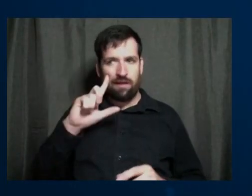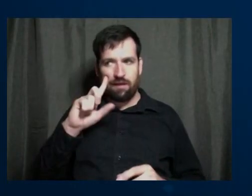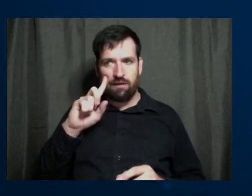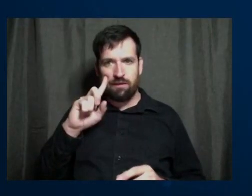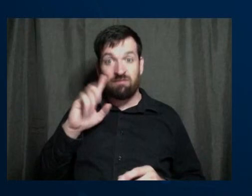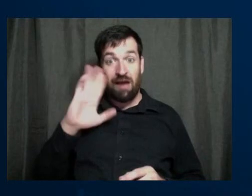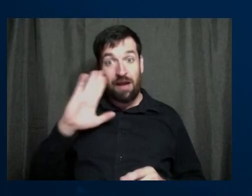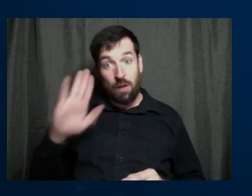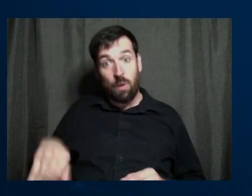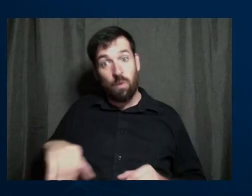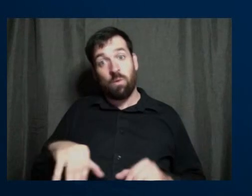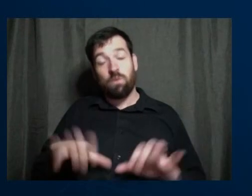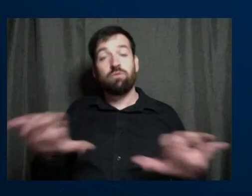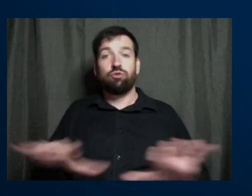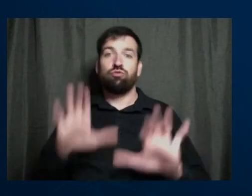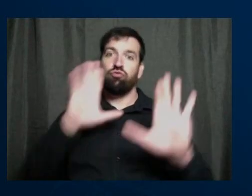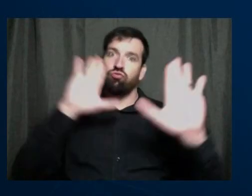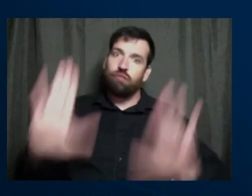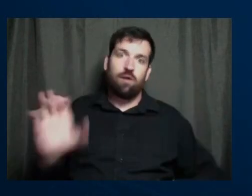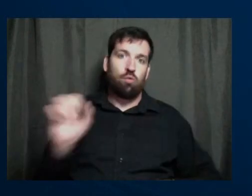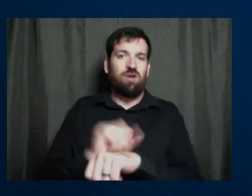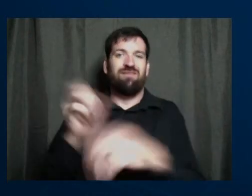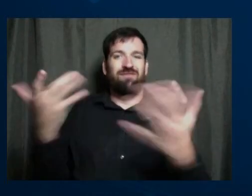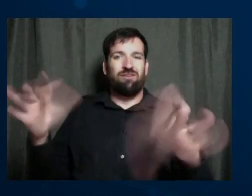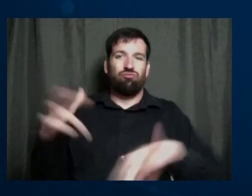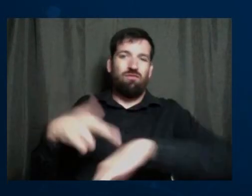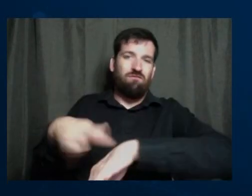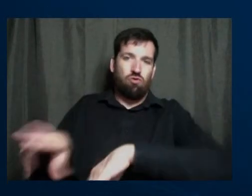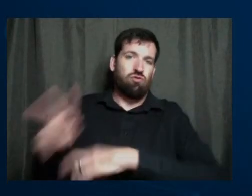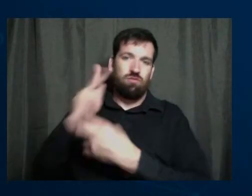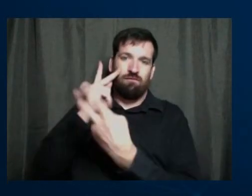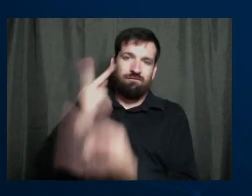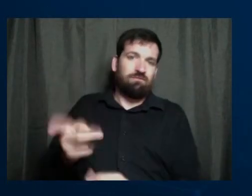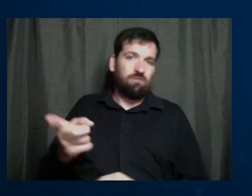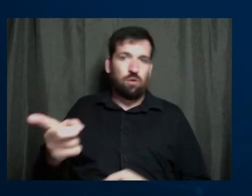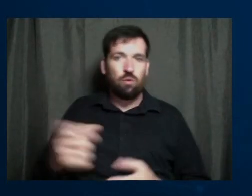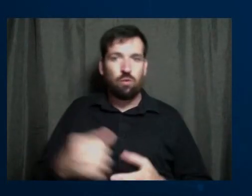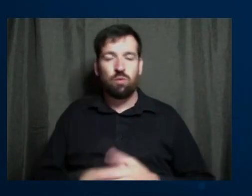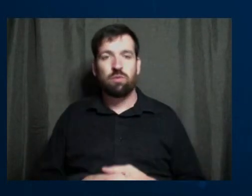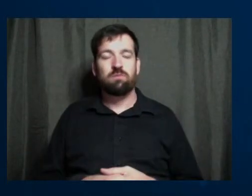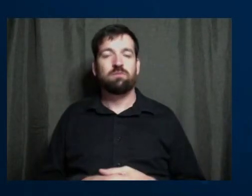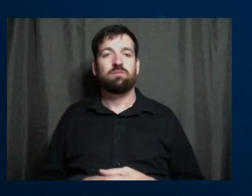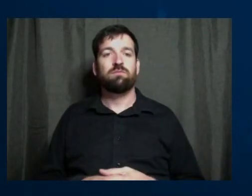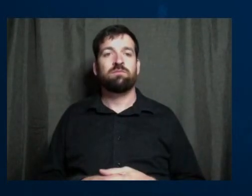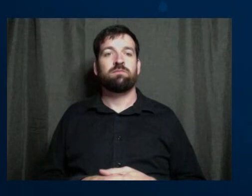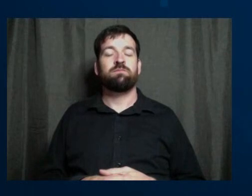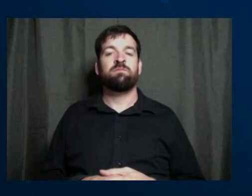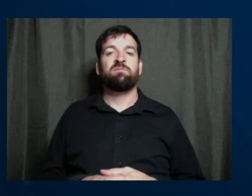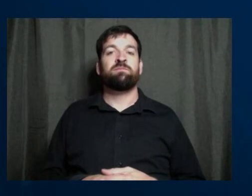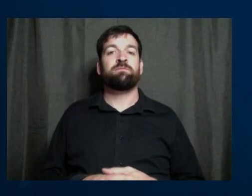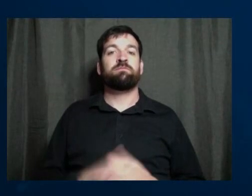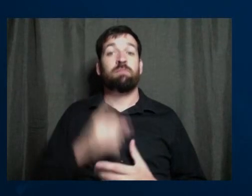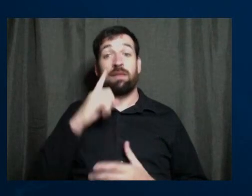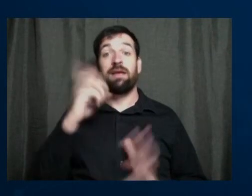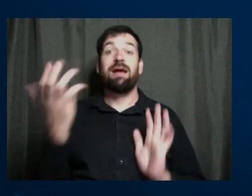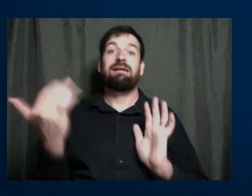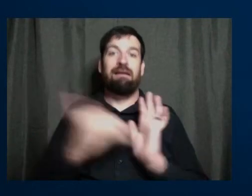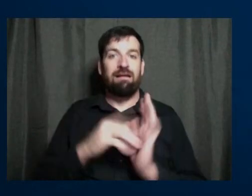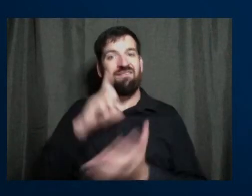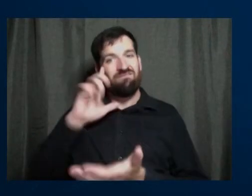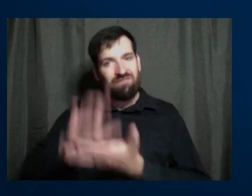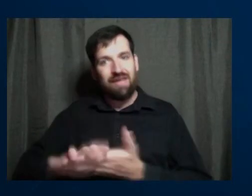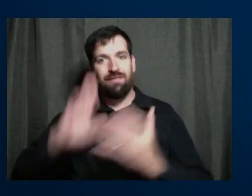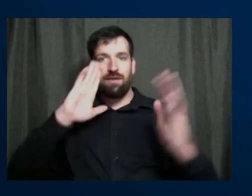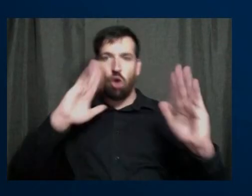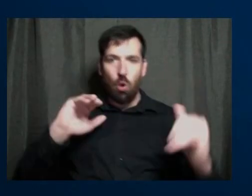great work. I've sent a number of patients down to see you, and I do think, again, it is faith and hope and science, and